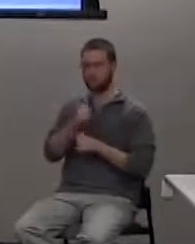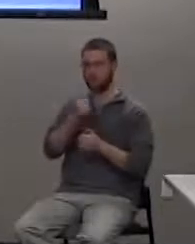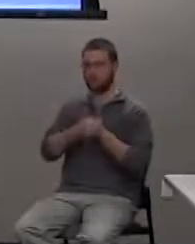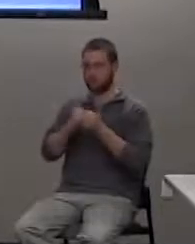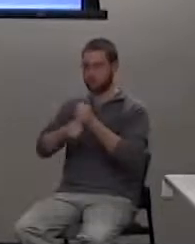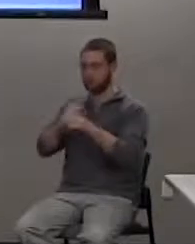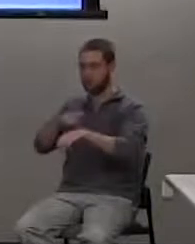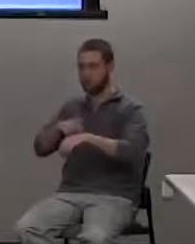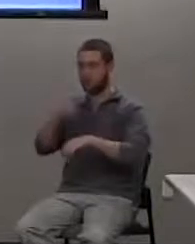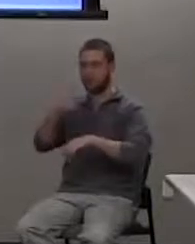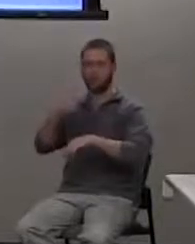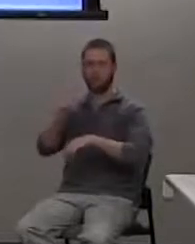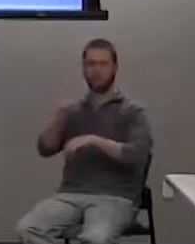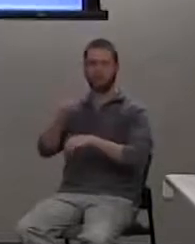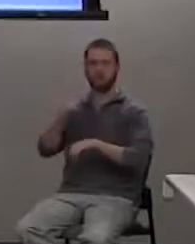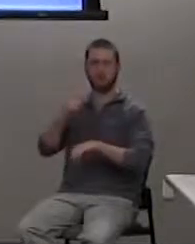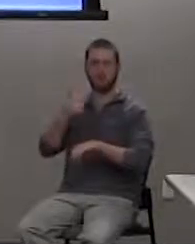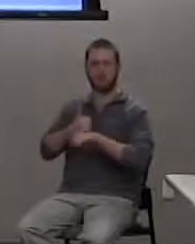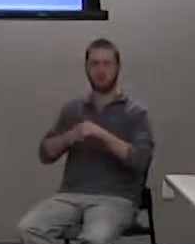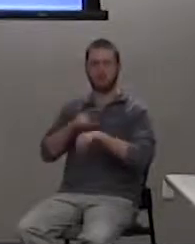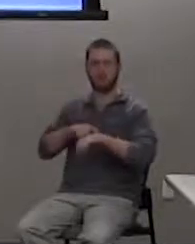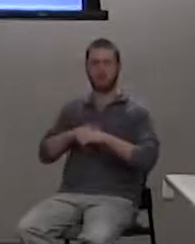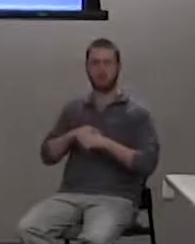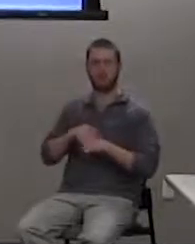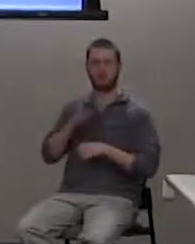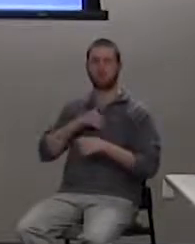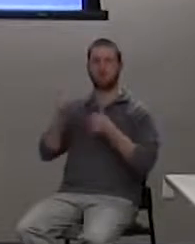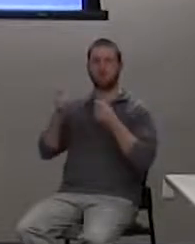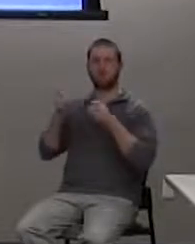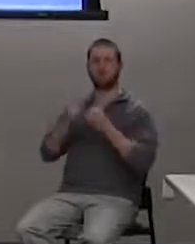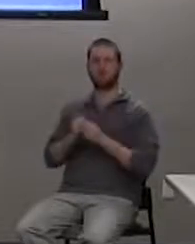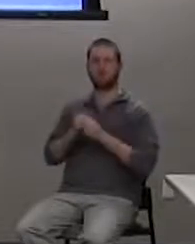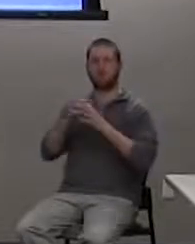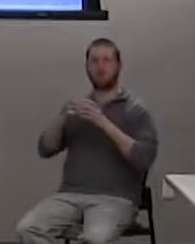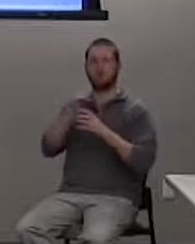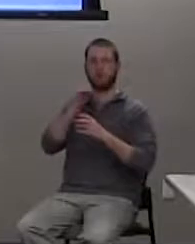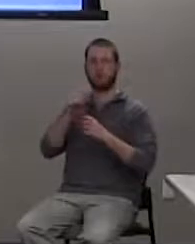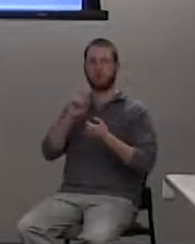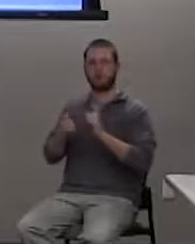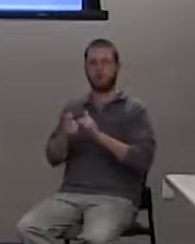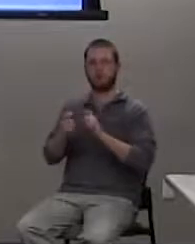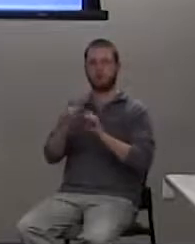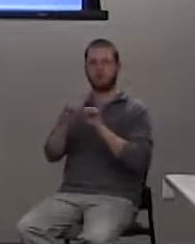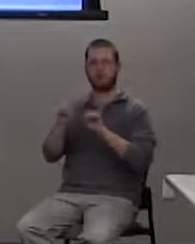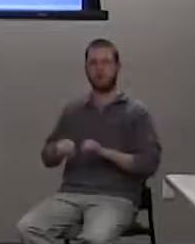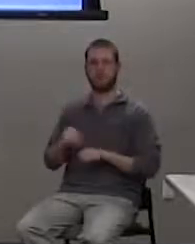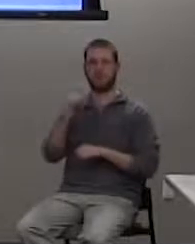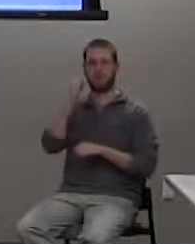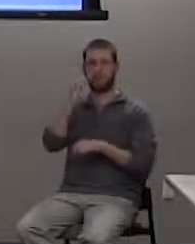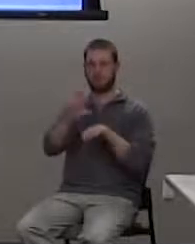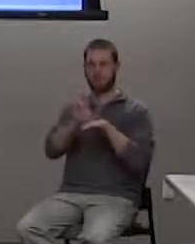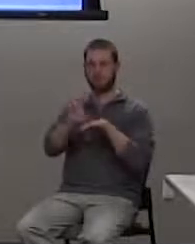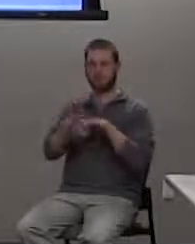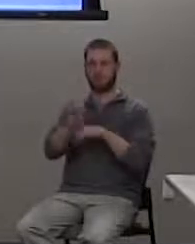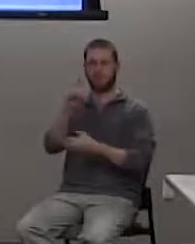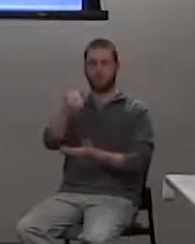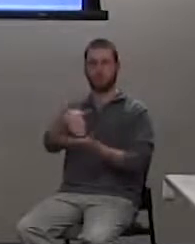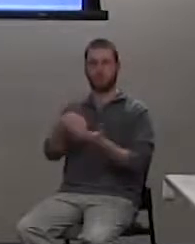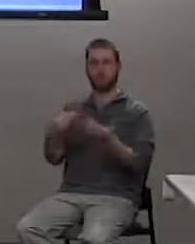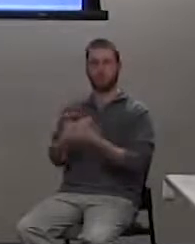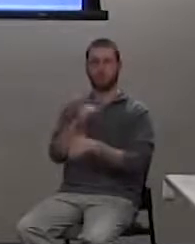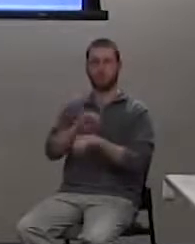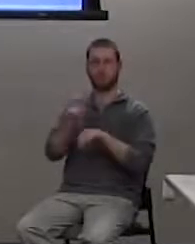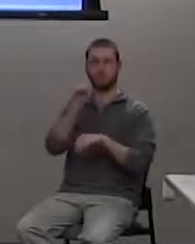at a time, it allows you to manage the growth so that it's not such a shock to the system. If I put 1,000 new jobs in here tomorrow, that's